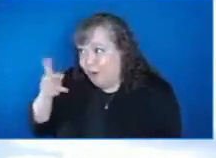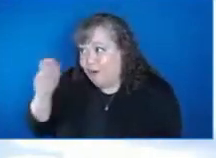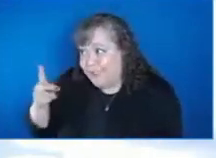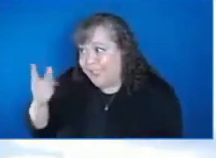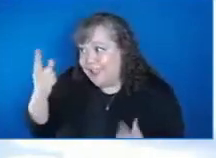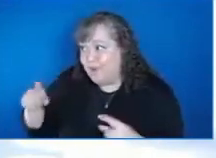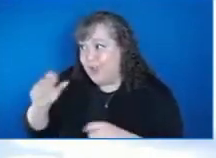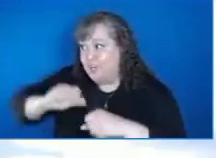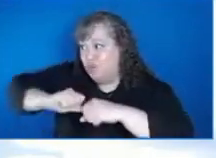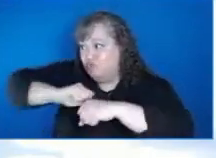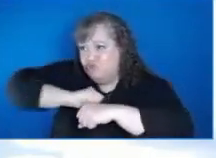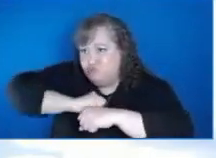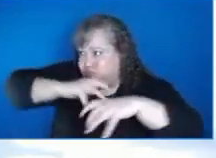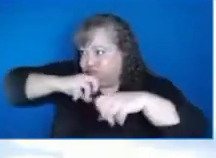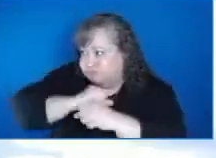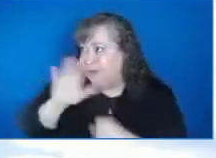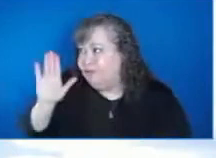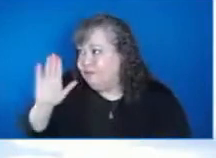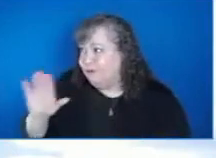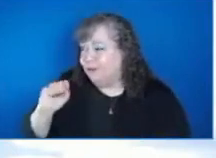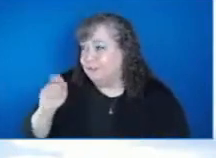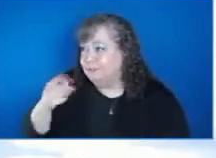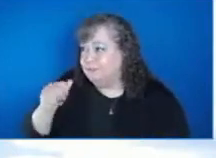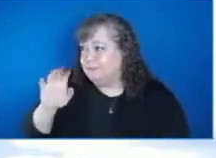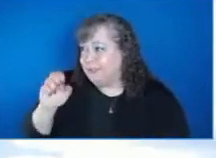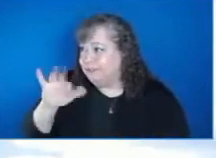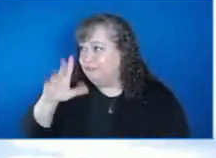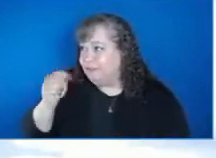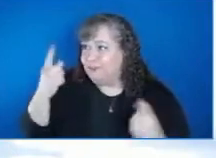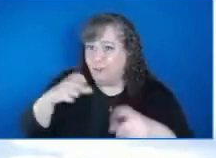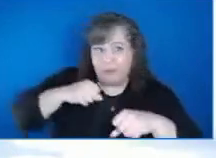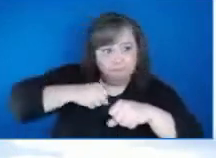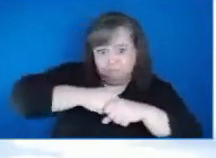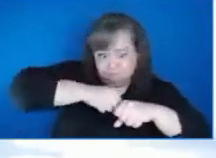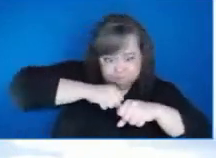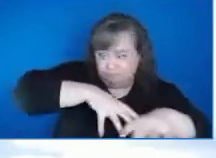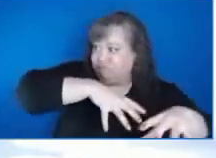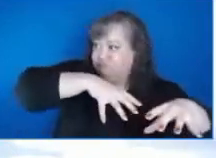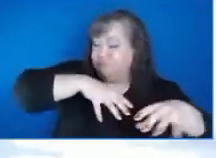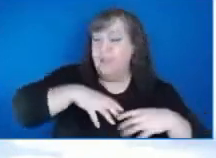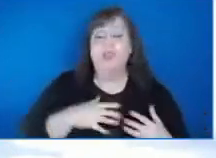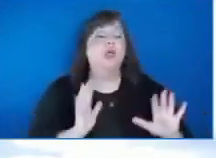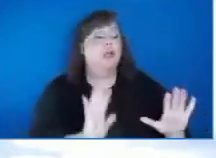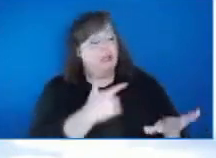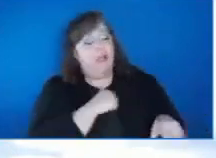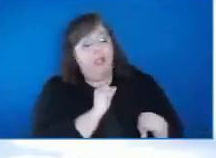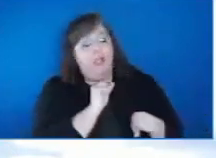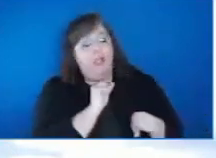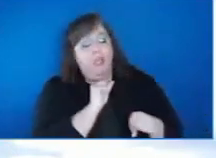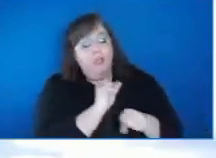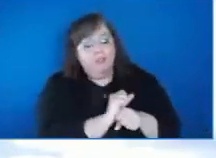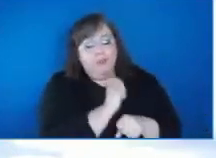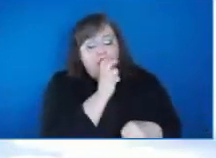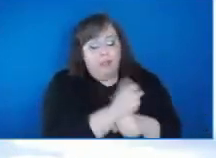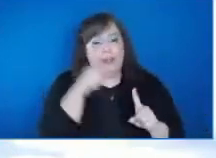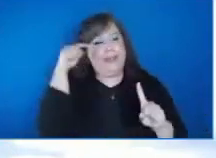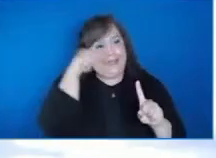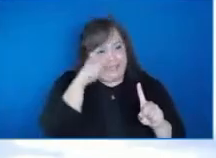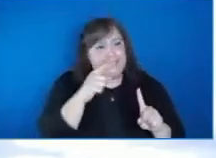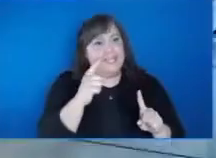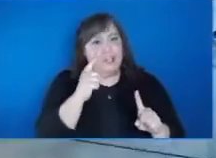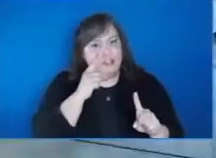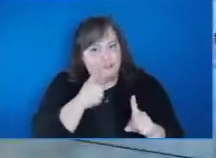your spacecraft by slamming it into an asteroid? You know, I worked really hard on spacecraft, but this is for the science.